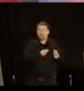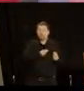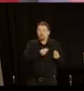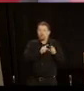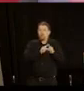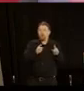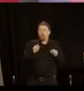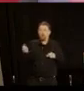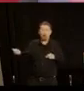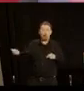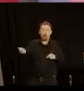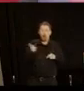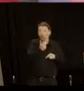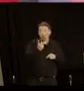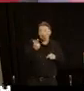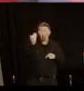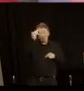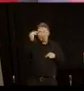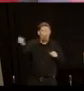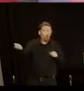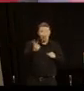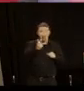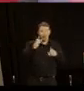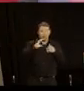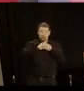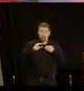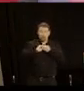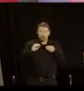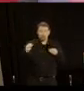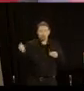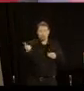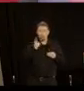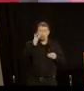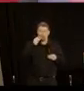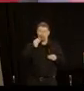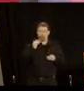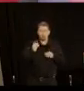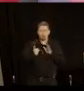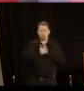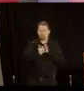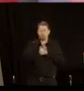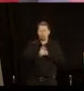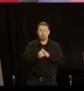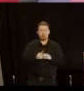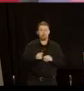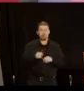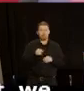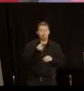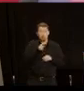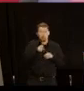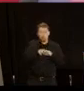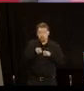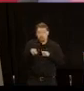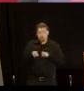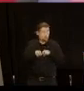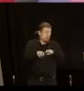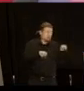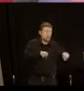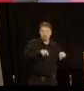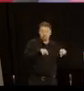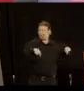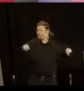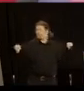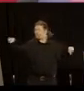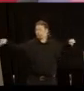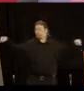don't know all the paths. So no matter what path you're on, your person sitting to your right or to your left is going to have a new